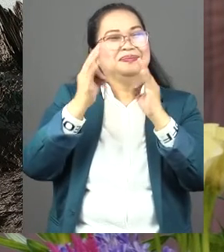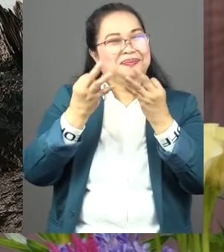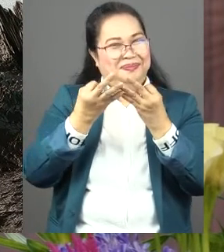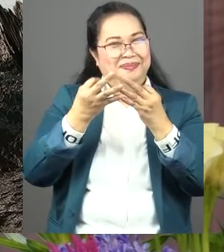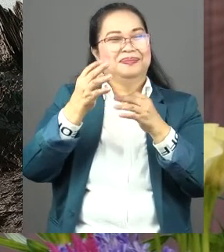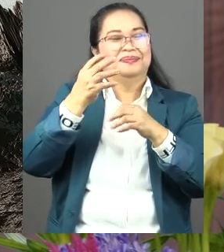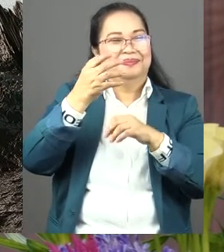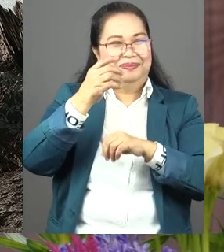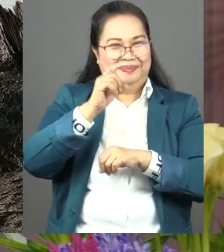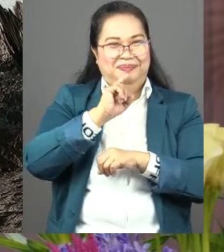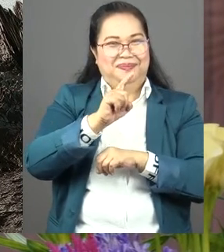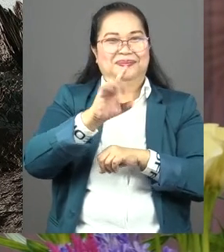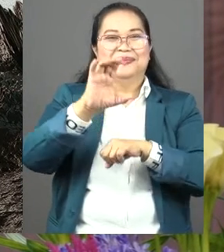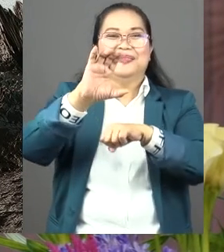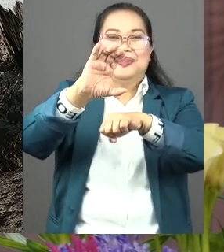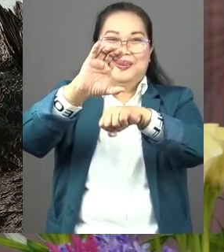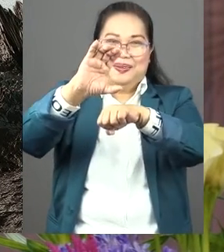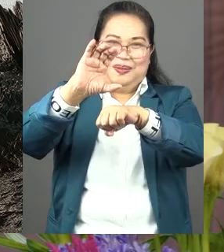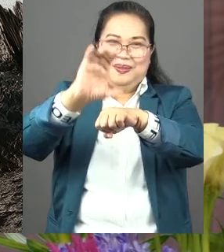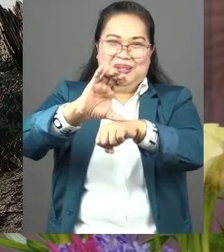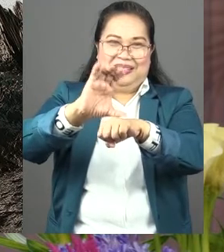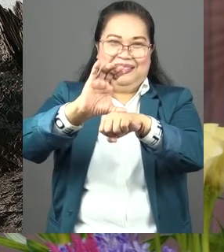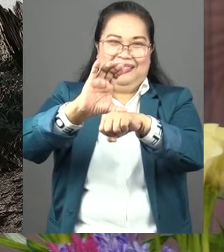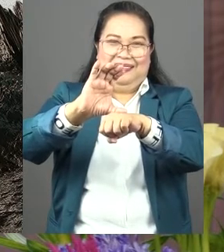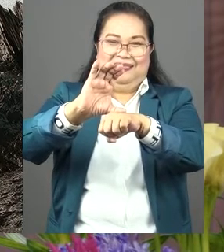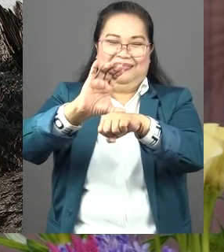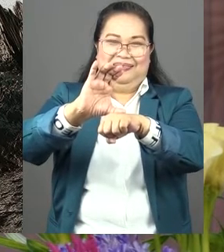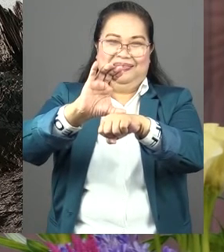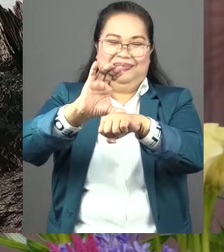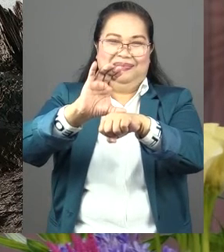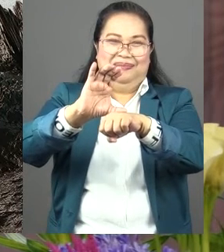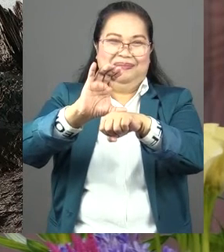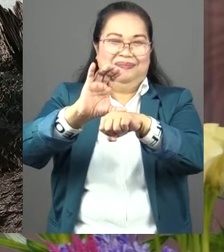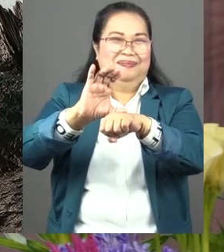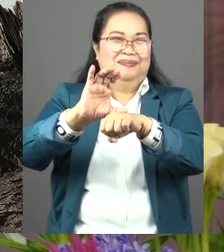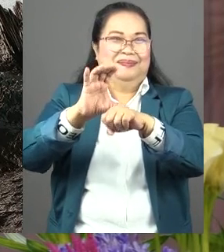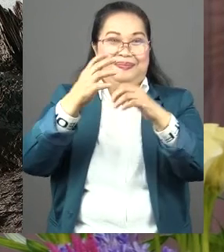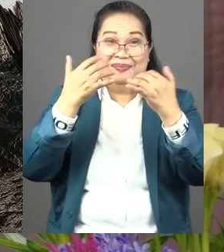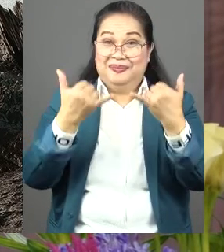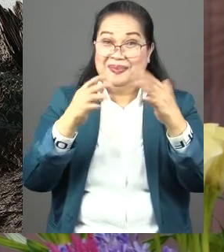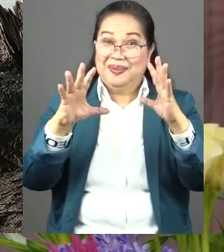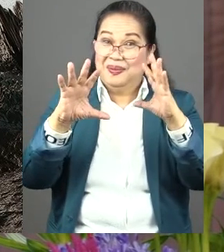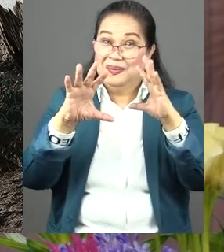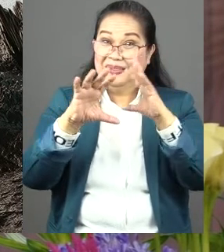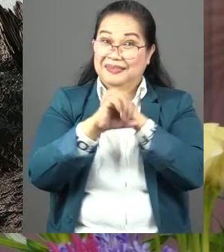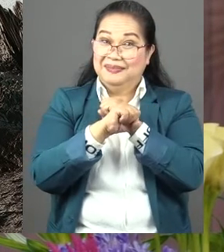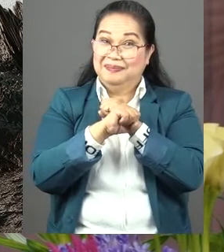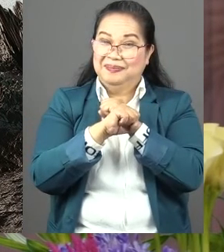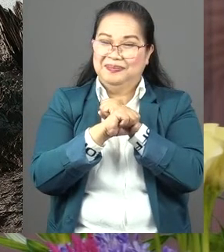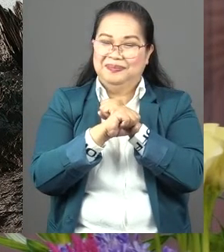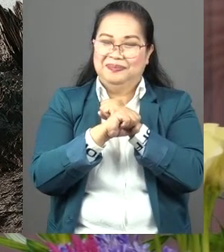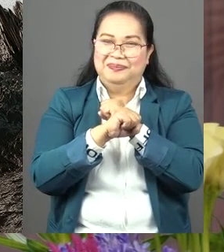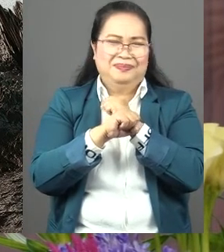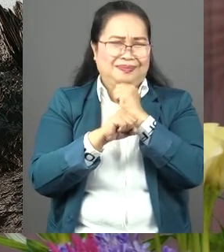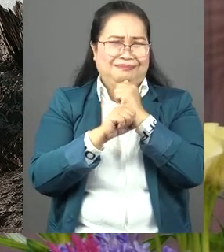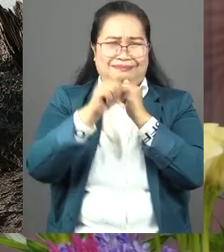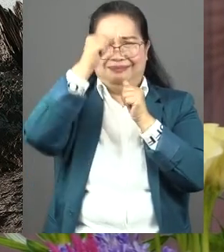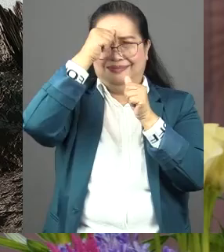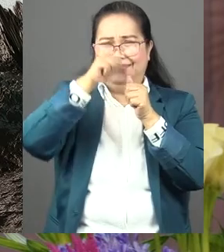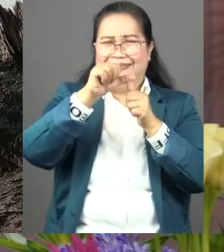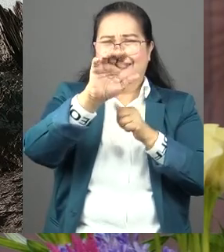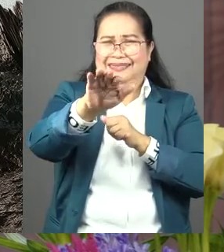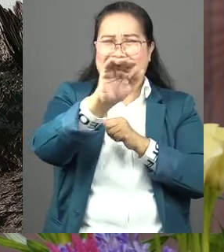called the church. So here's where I'd like to close. I don't need to remind you of